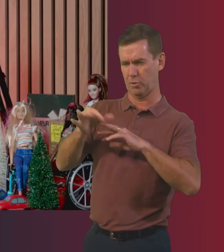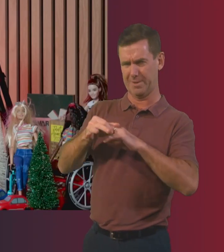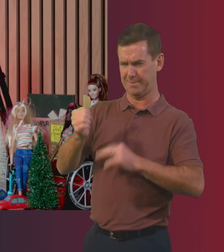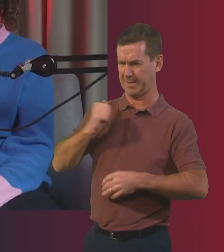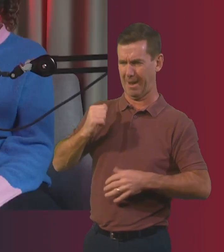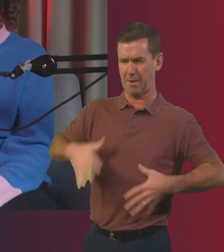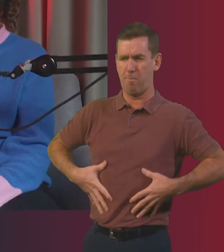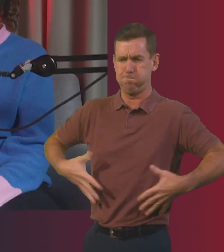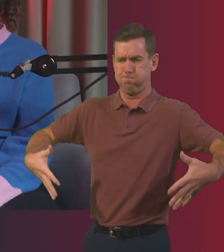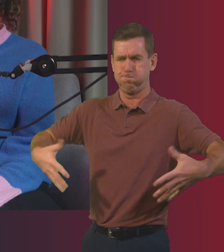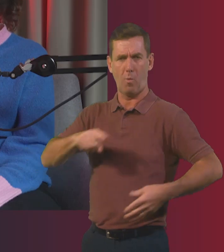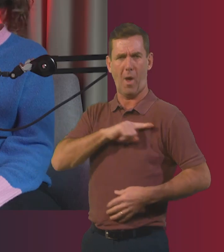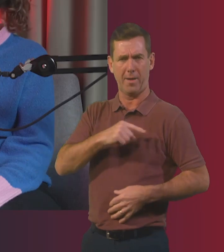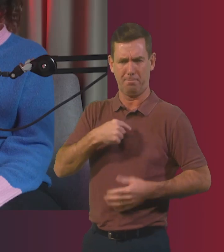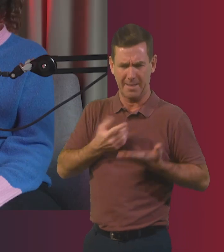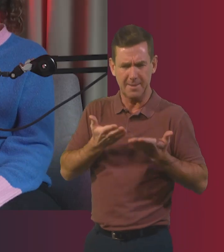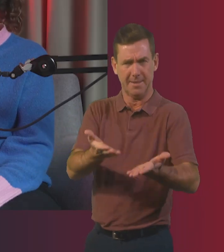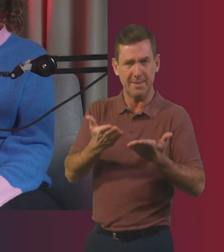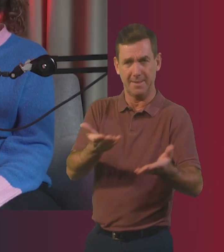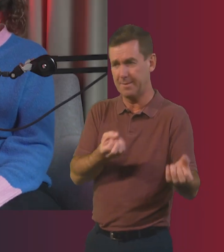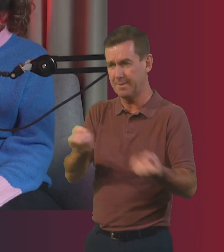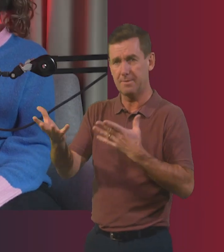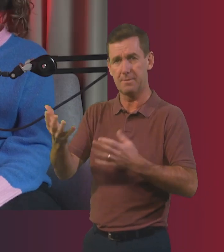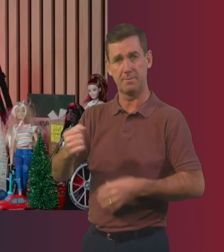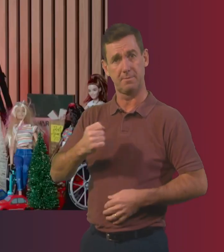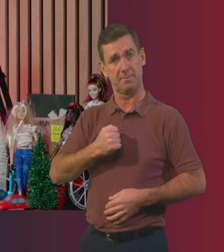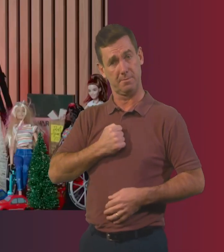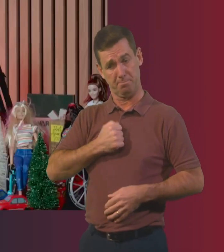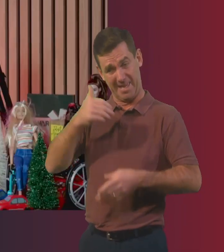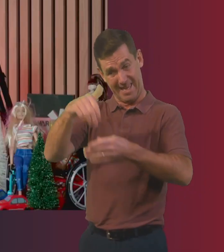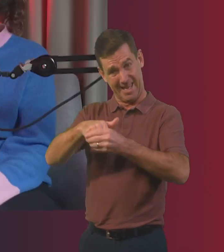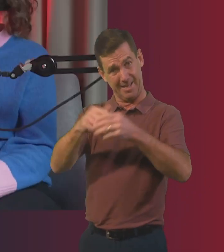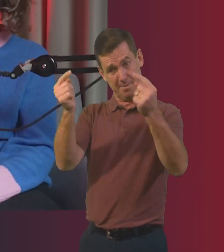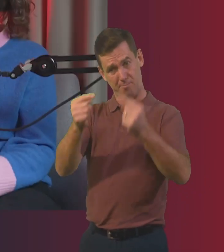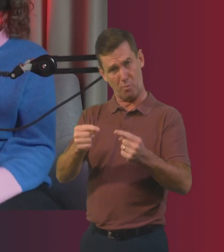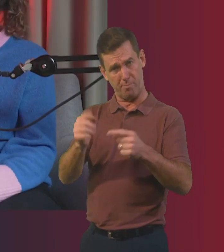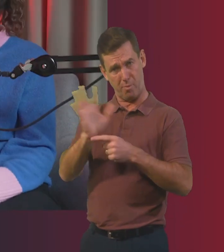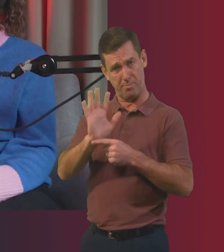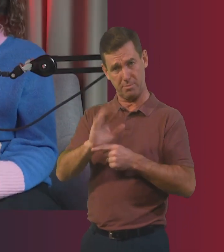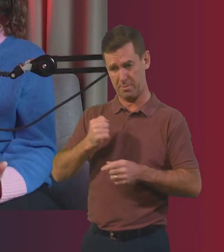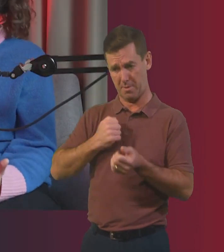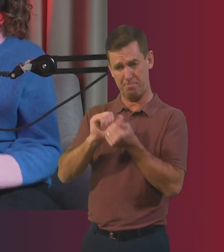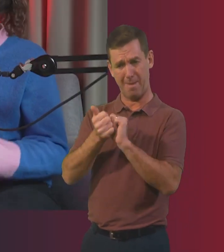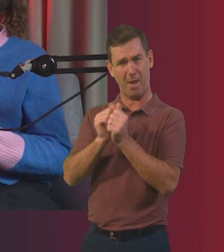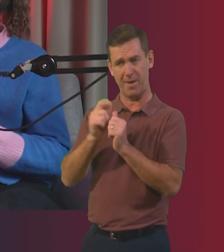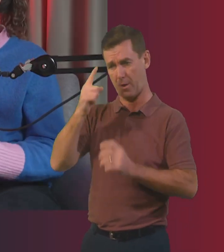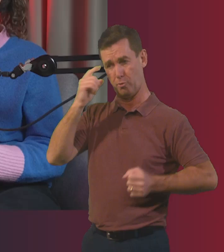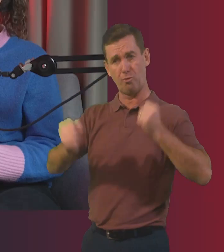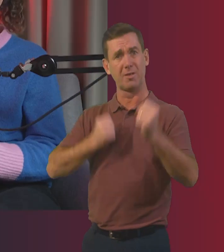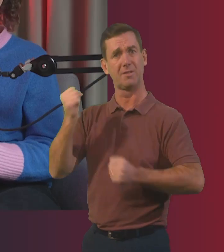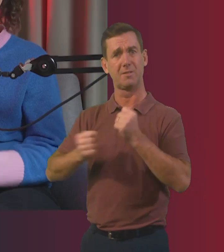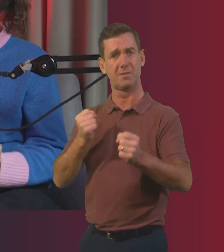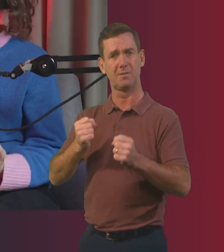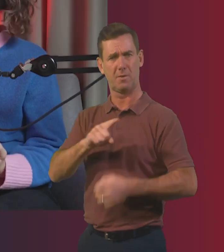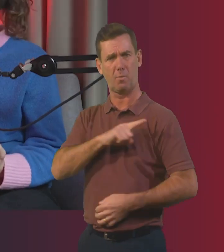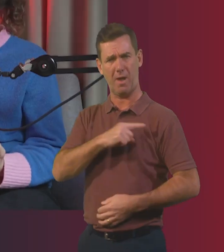is what it is. You joke, but honestly, my partner took up running after I applied for Wow. because I was practicing so much. And the thing is, you can't give away